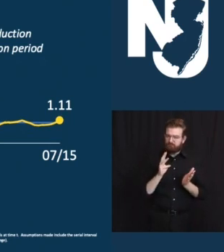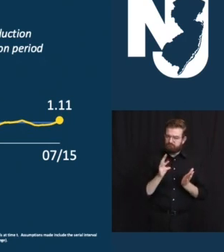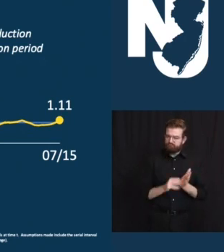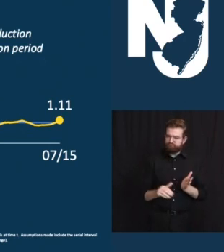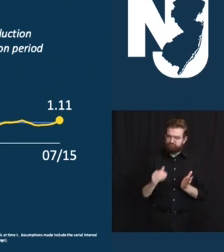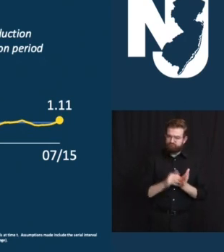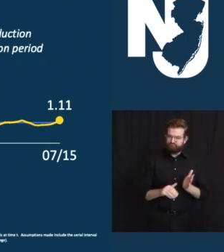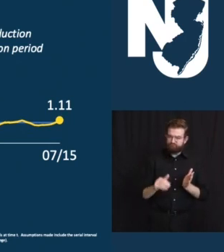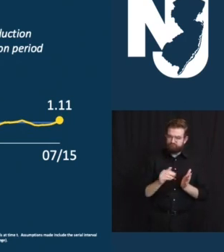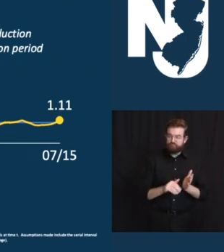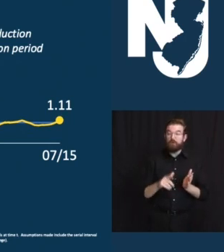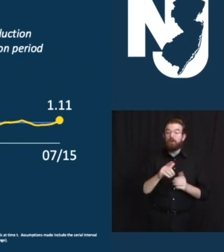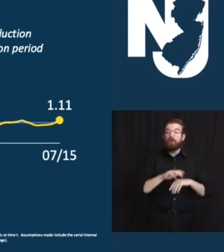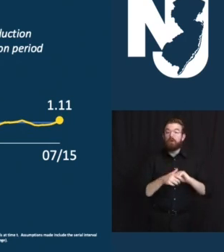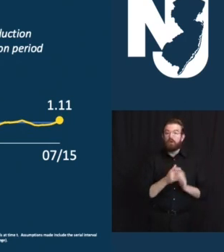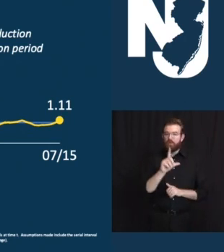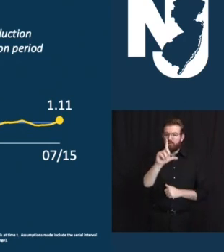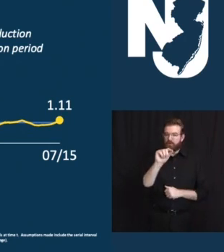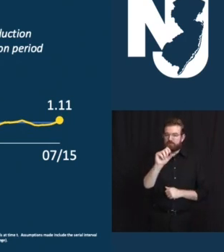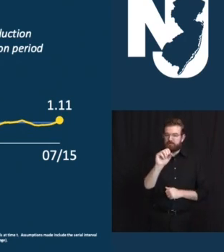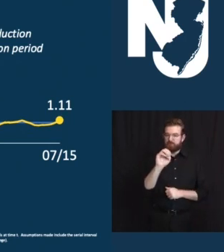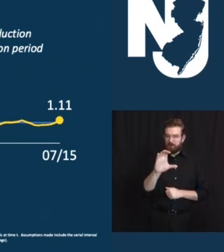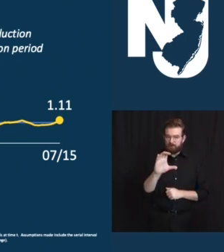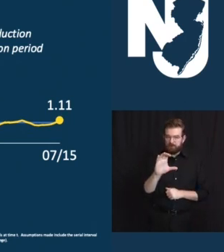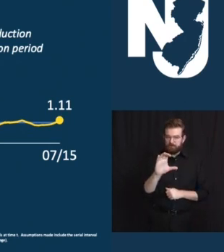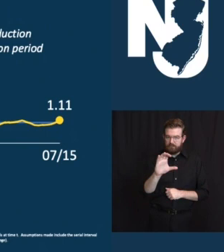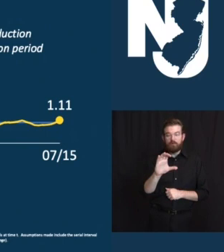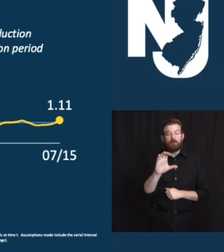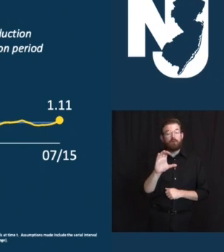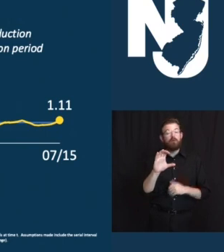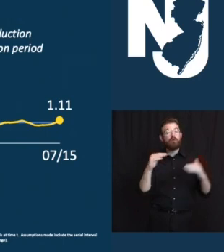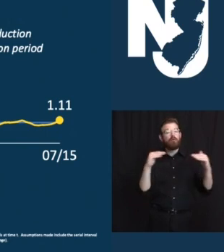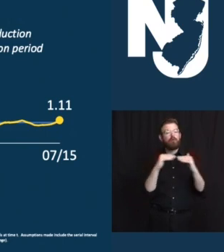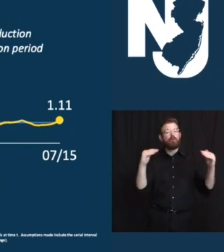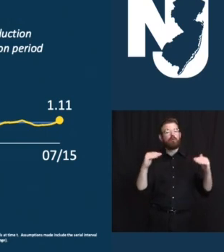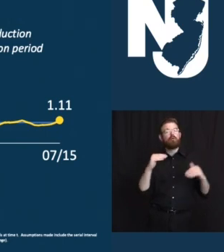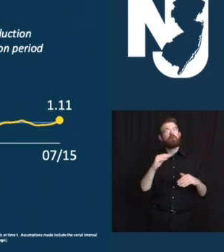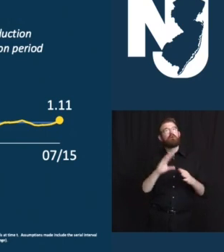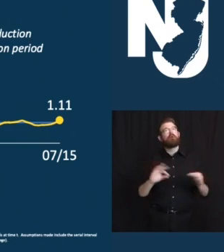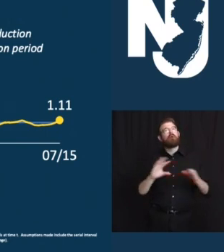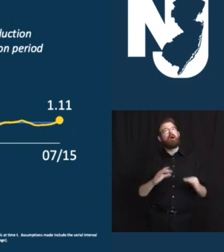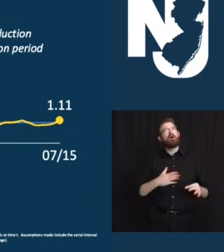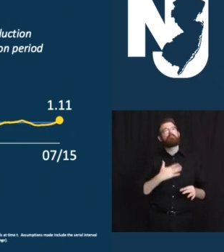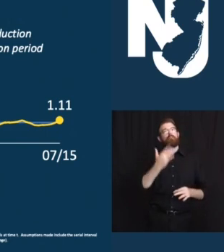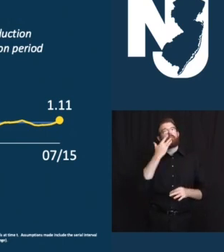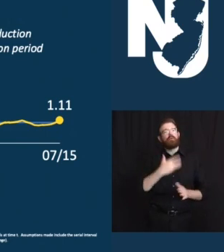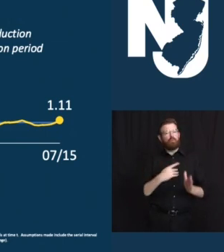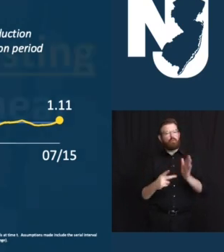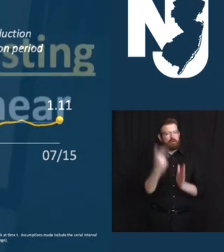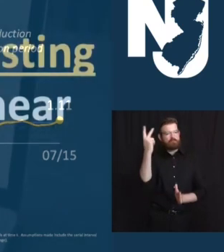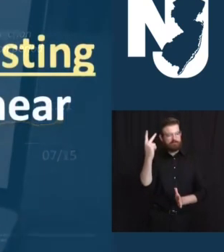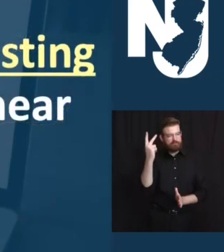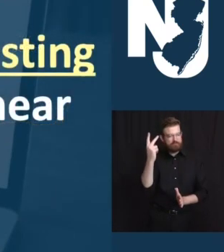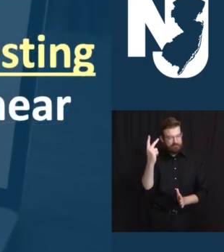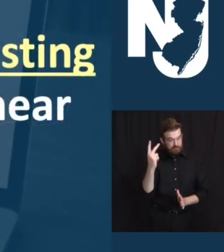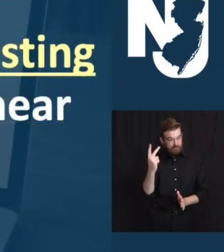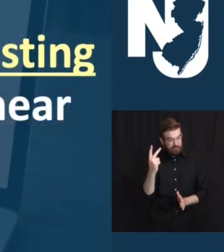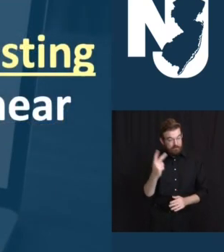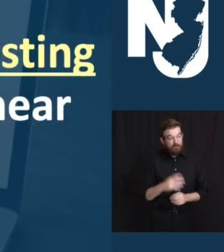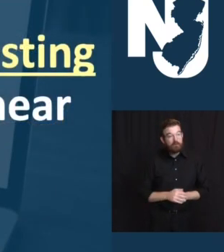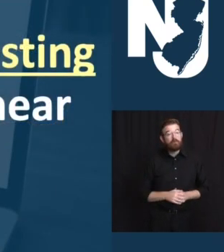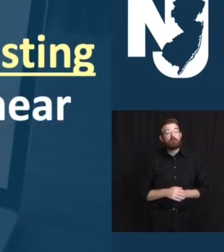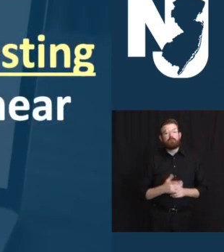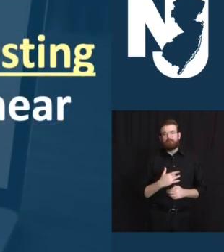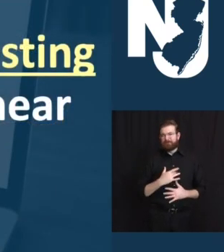and staying home if you exhibit any symptoms of respiratory illness. And it means, by the way, going out and